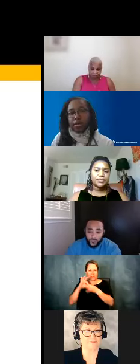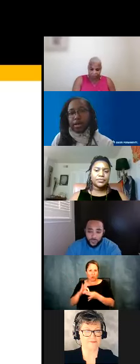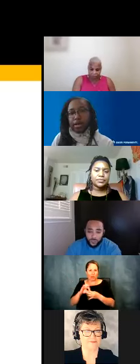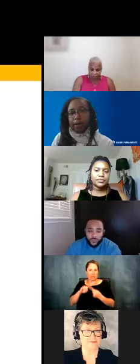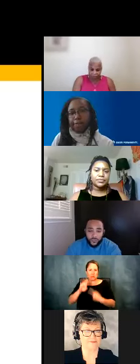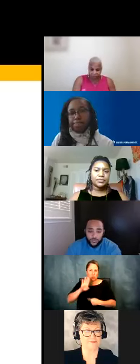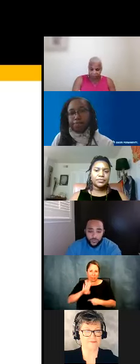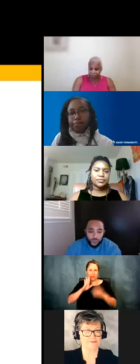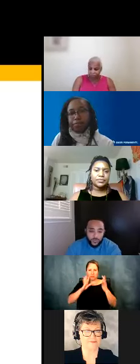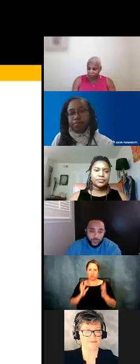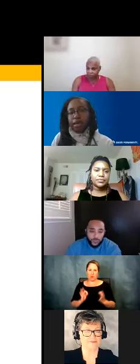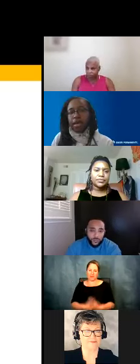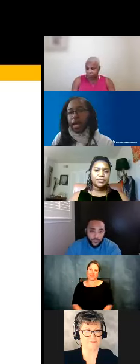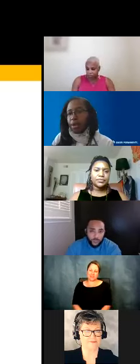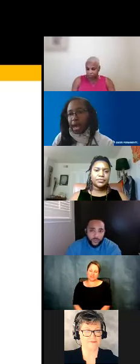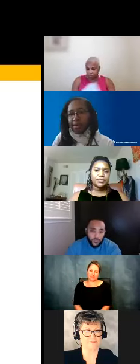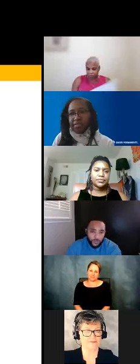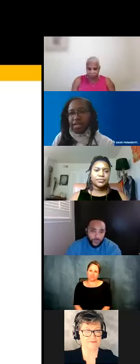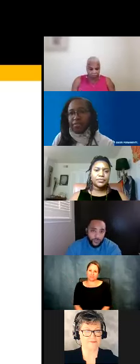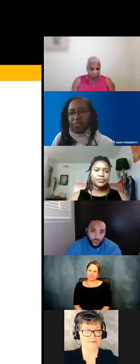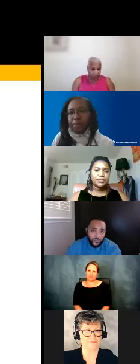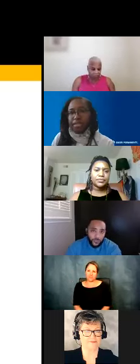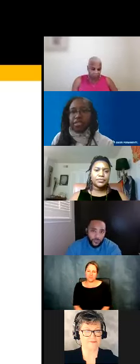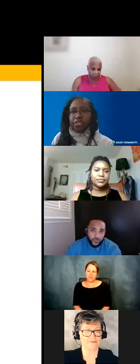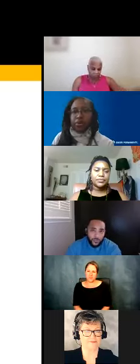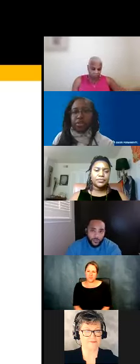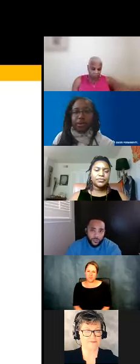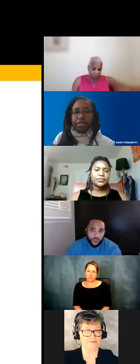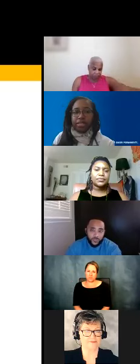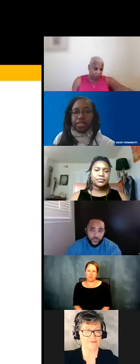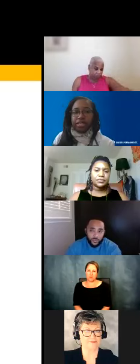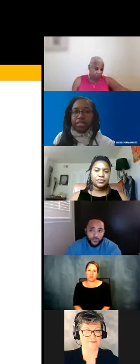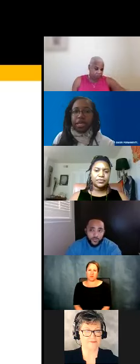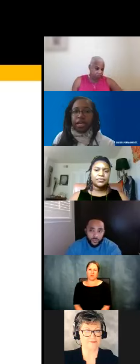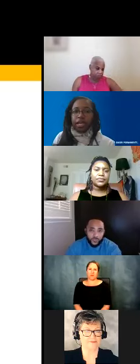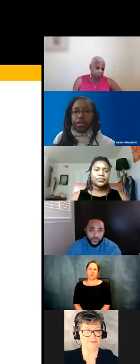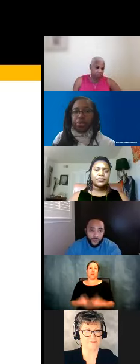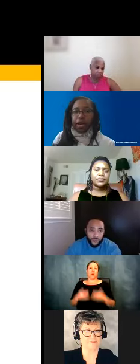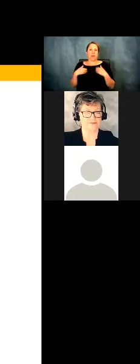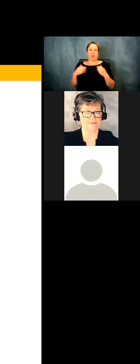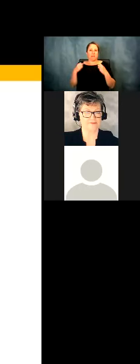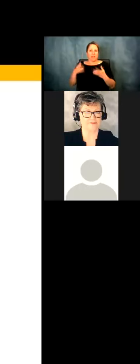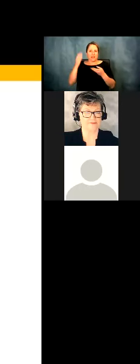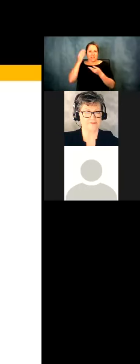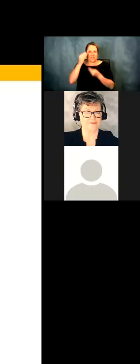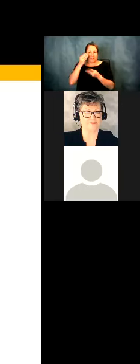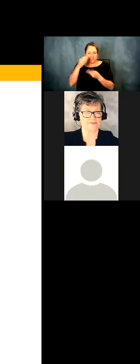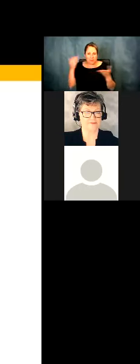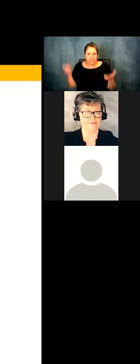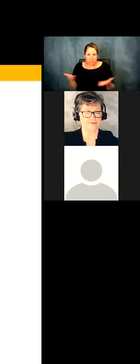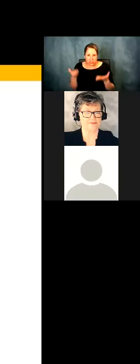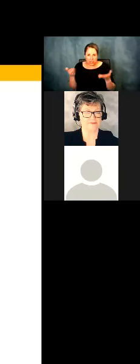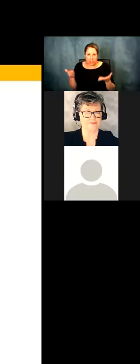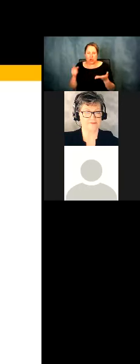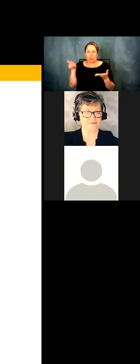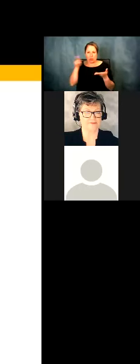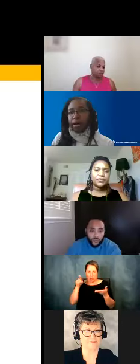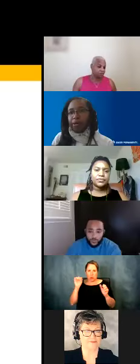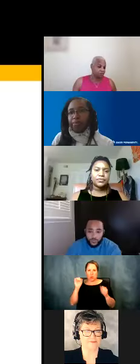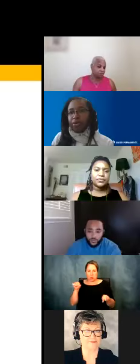choice. And we have a ton of information on this presentation that you guys can give to try and